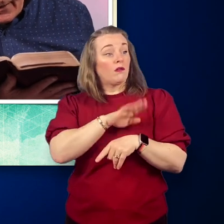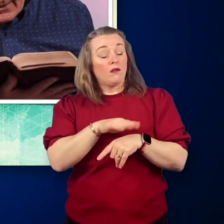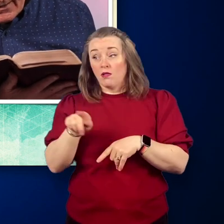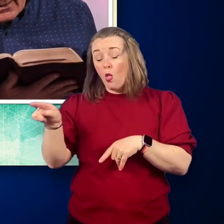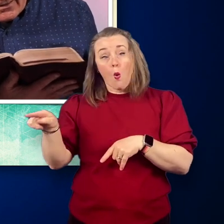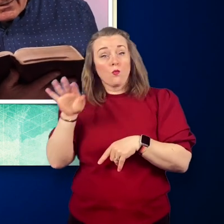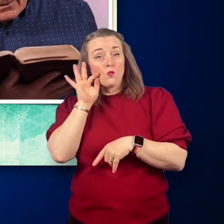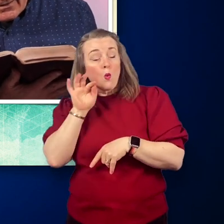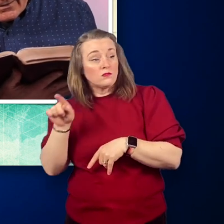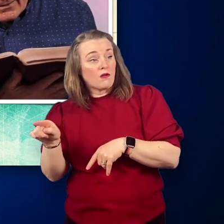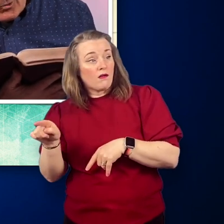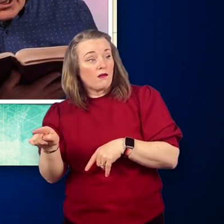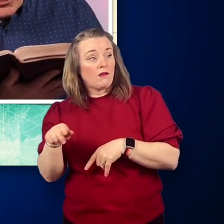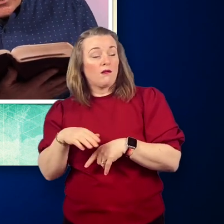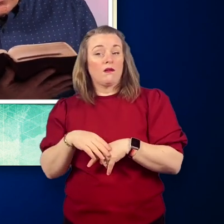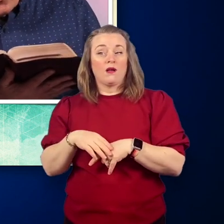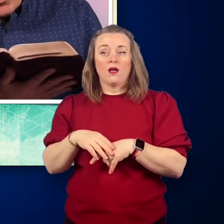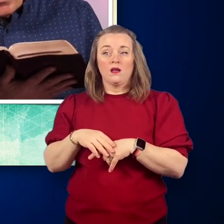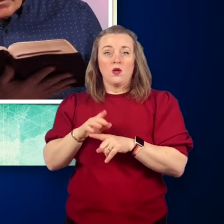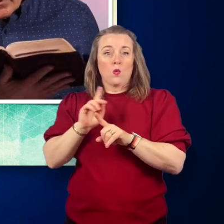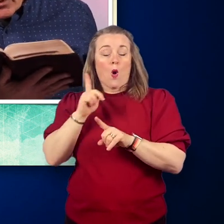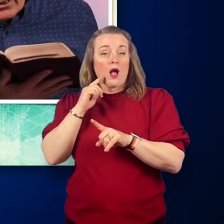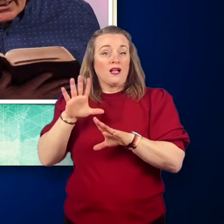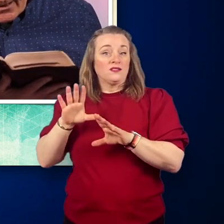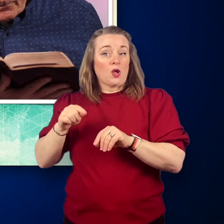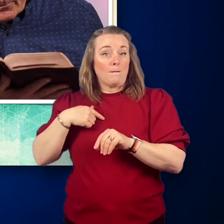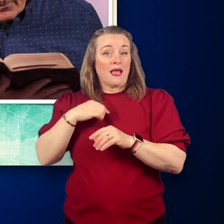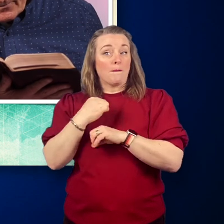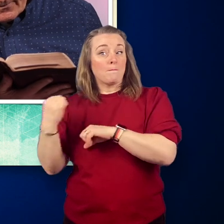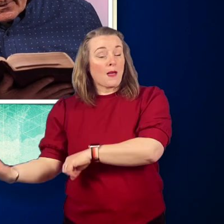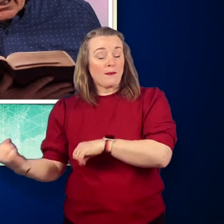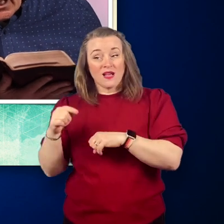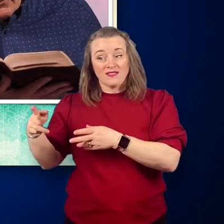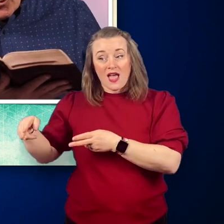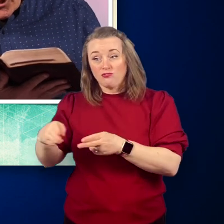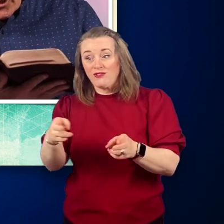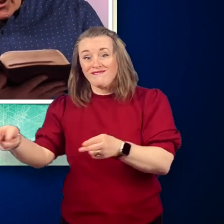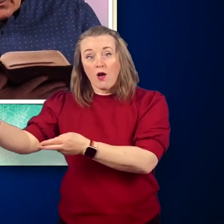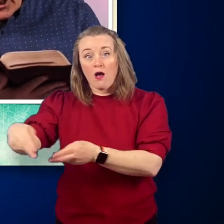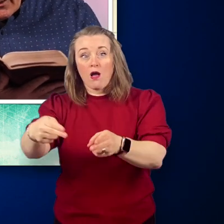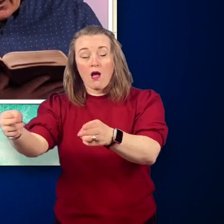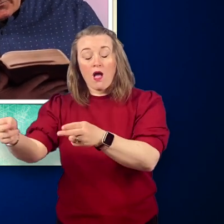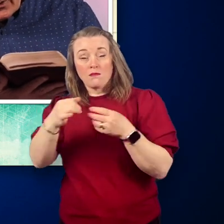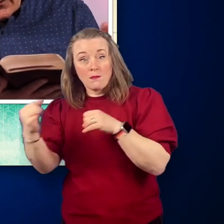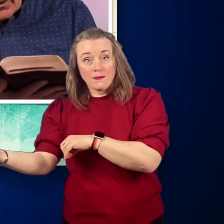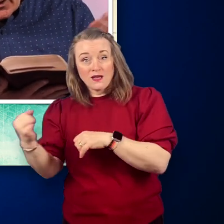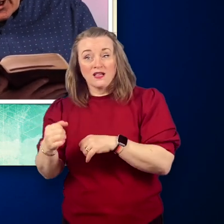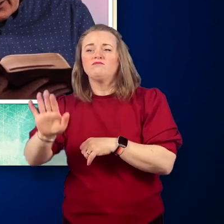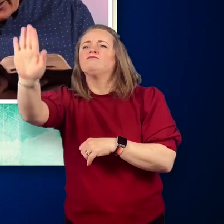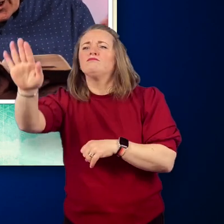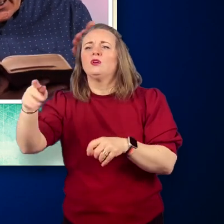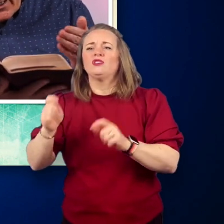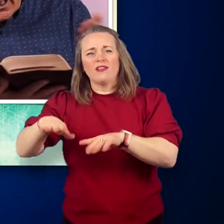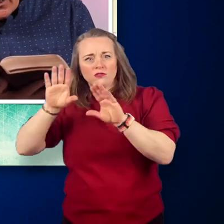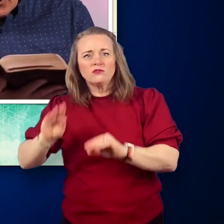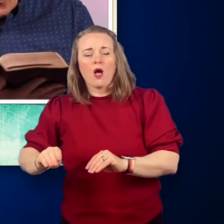water. What can stand in the way of me being baptized?" And he gave orders to stop the chariot. Then both Philip and the